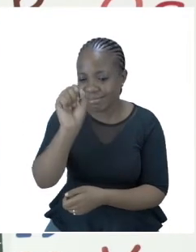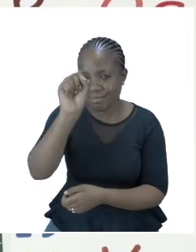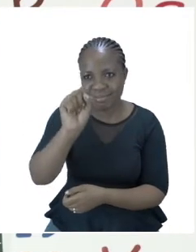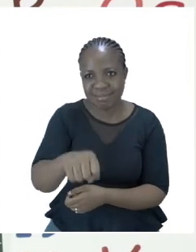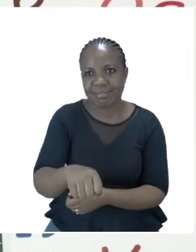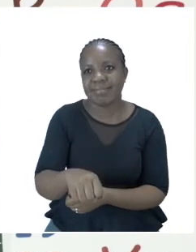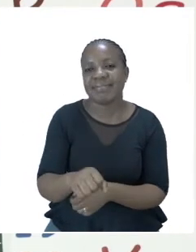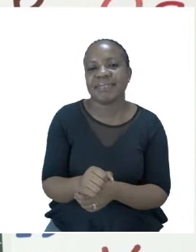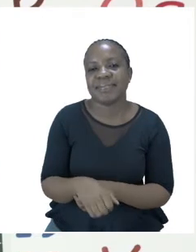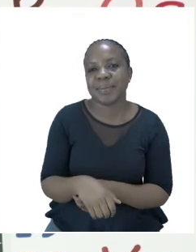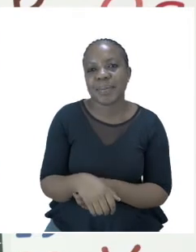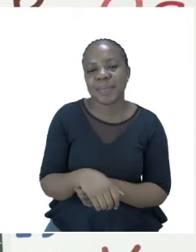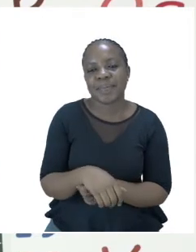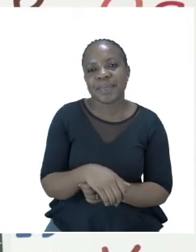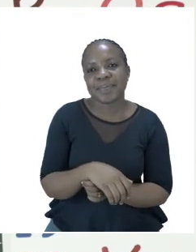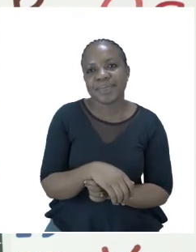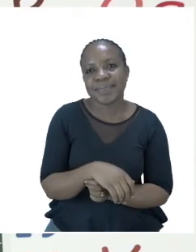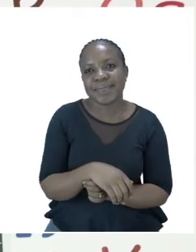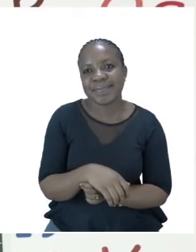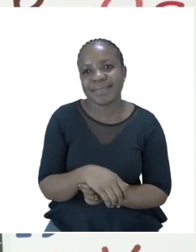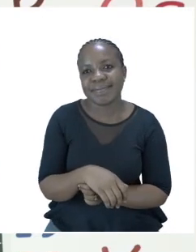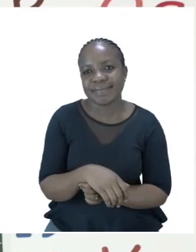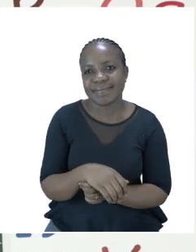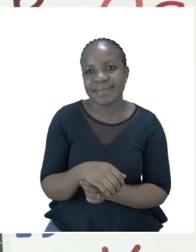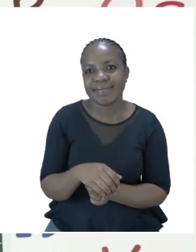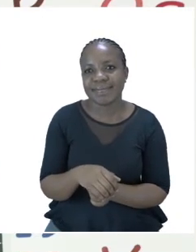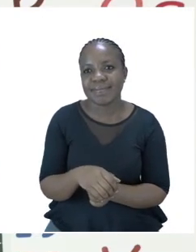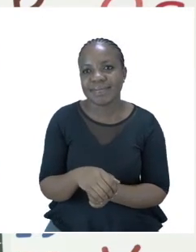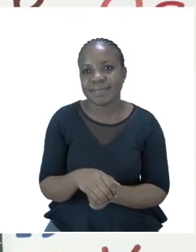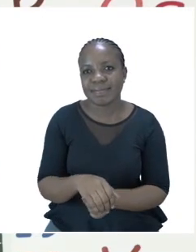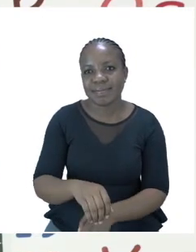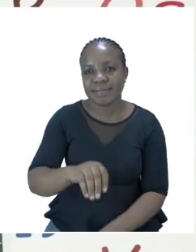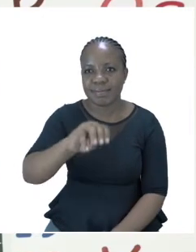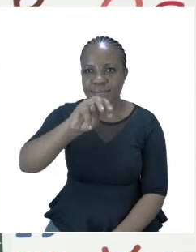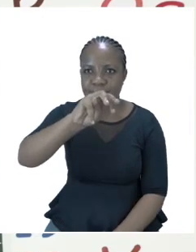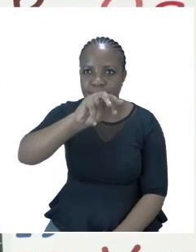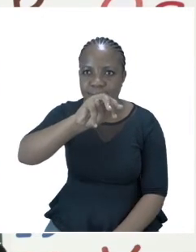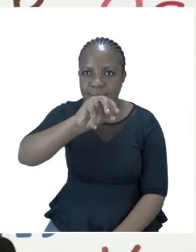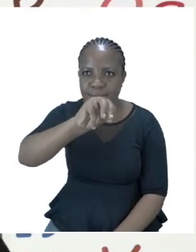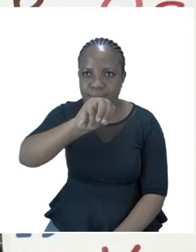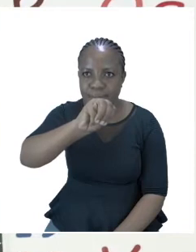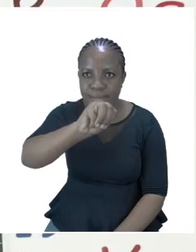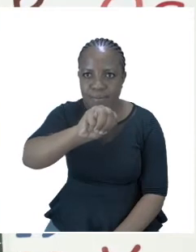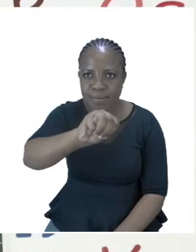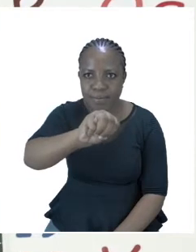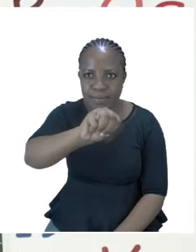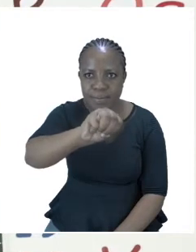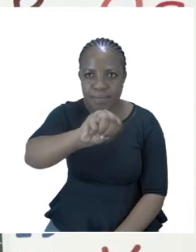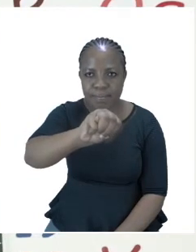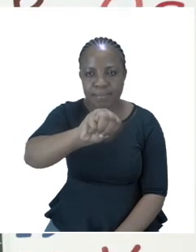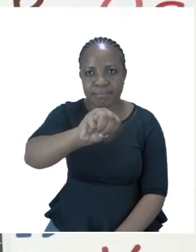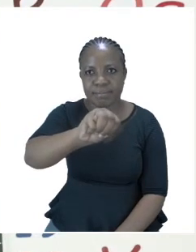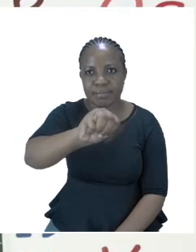next one that we are tracing is the letter M. So I hope